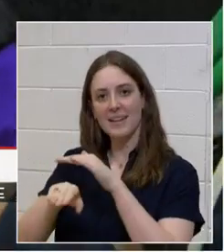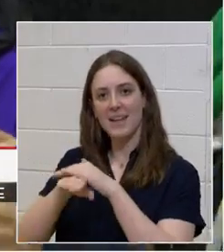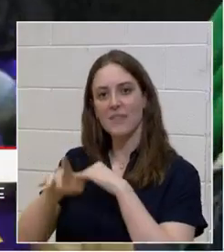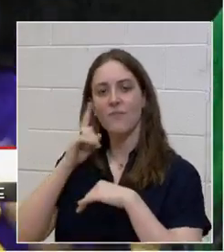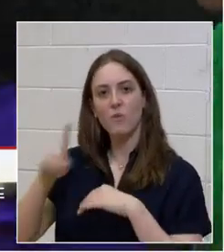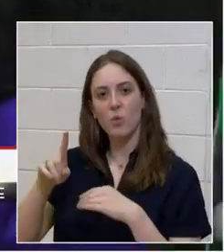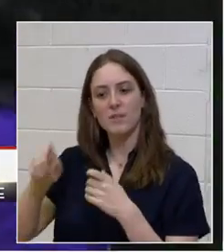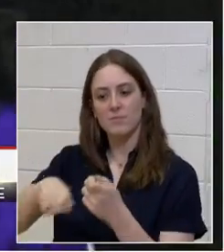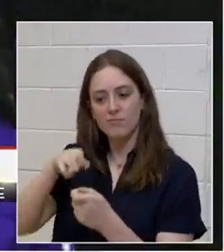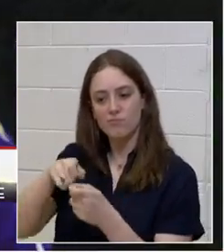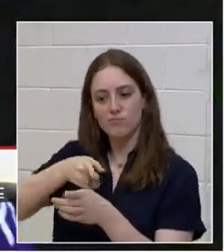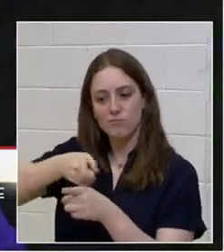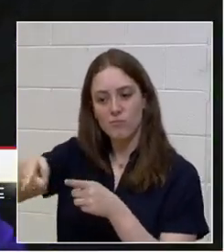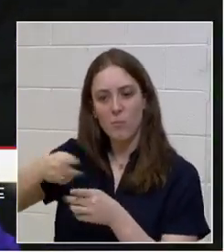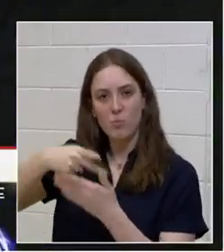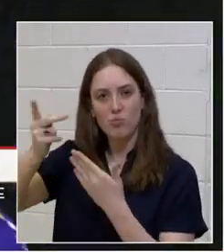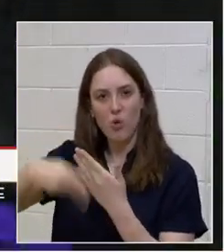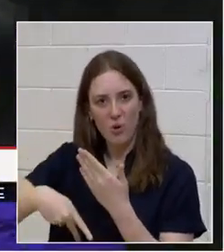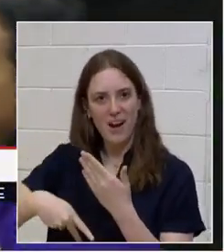programming.